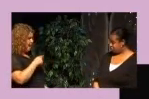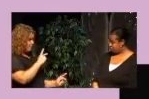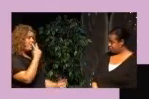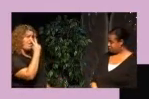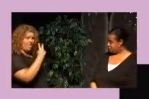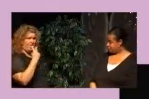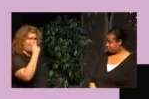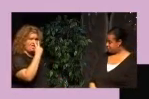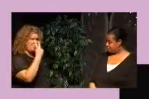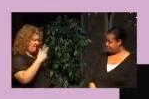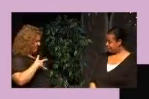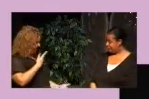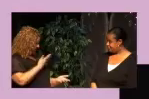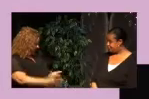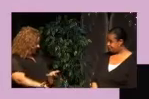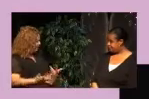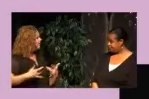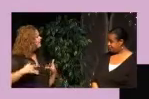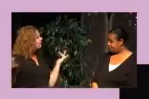you, and yet you feel nothing.